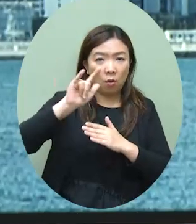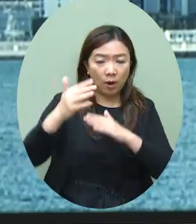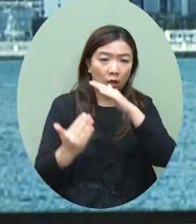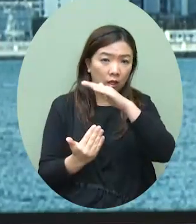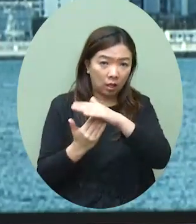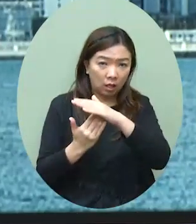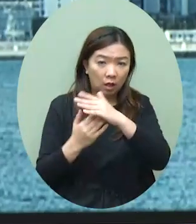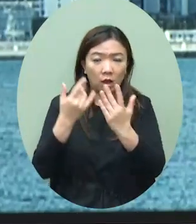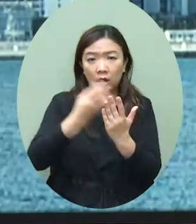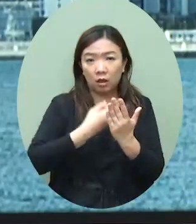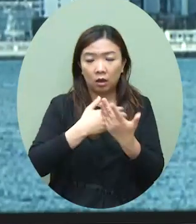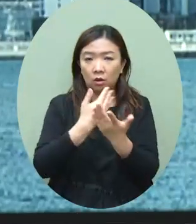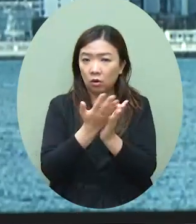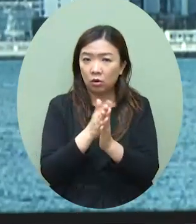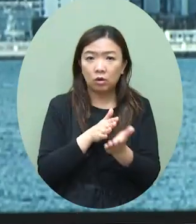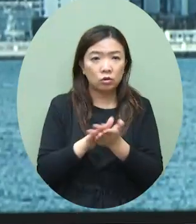About press freedom